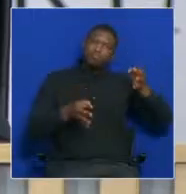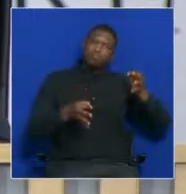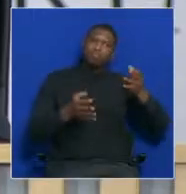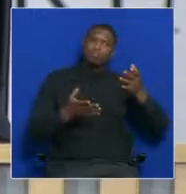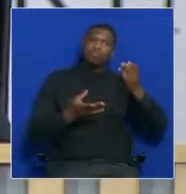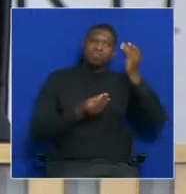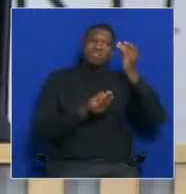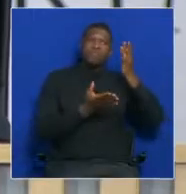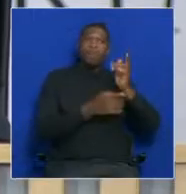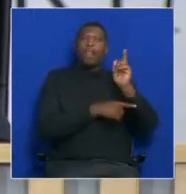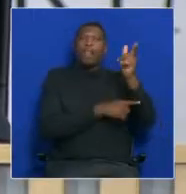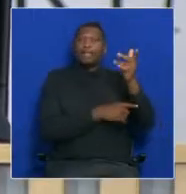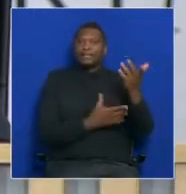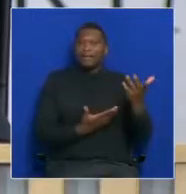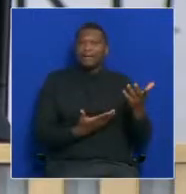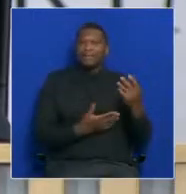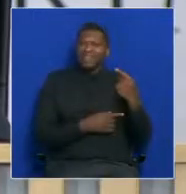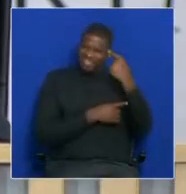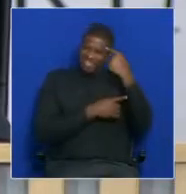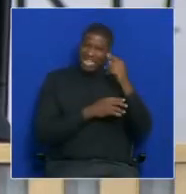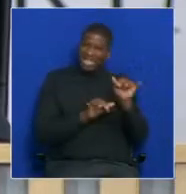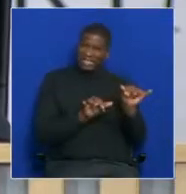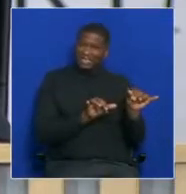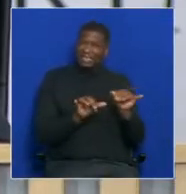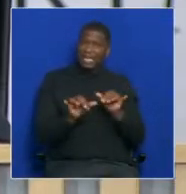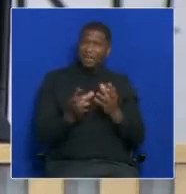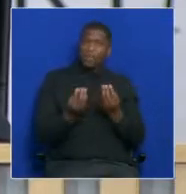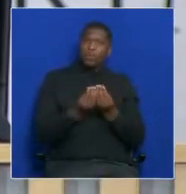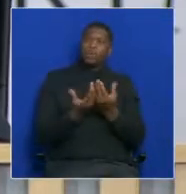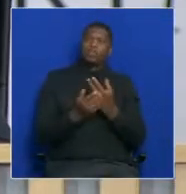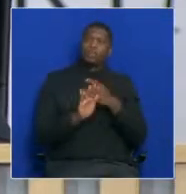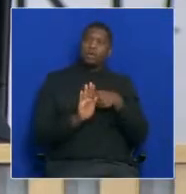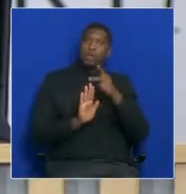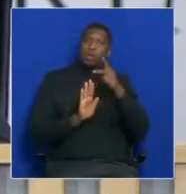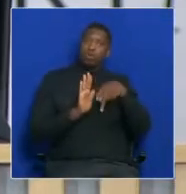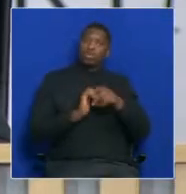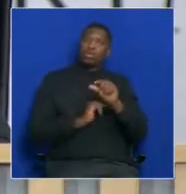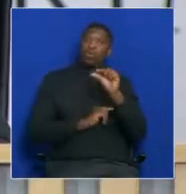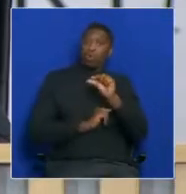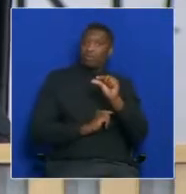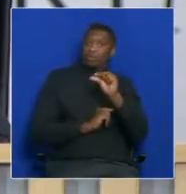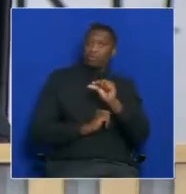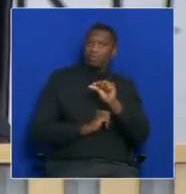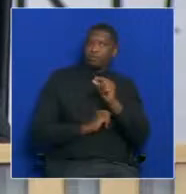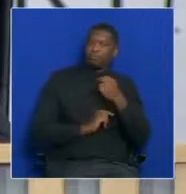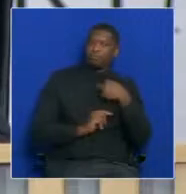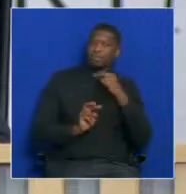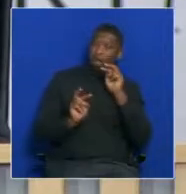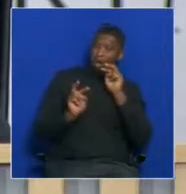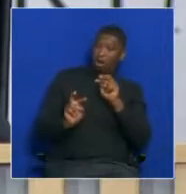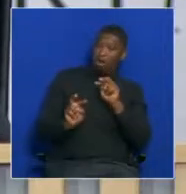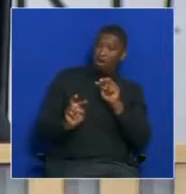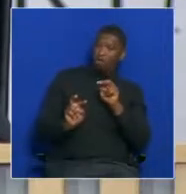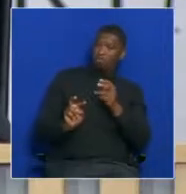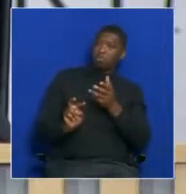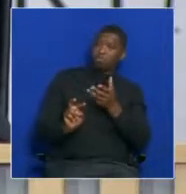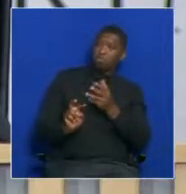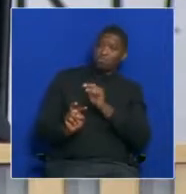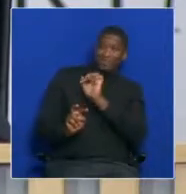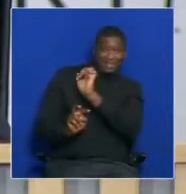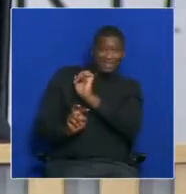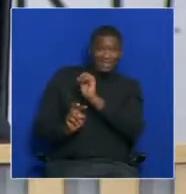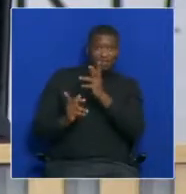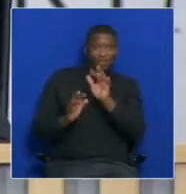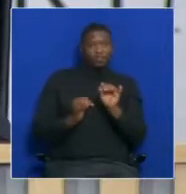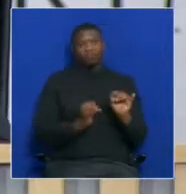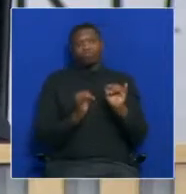I think it's the same also with Project Golden. From what I understood, she called the